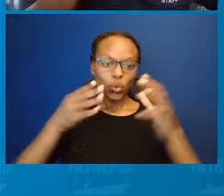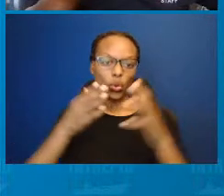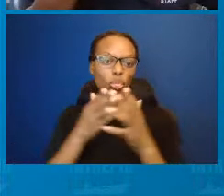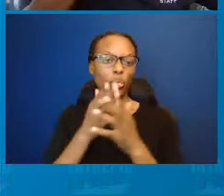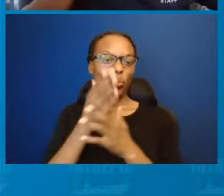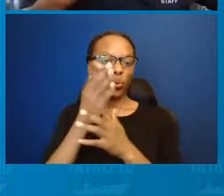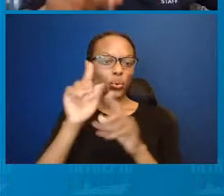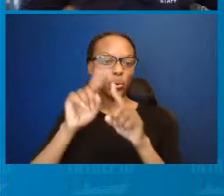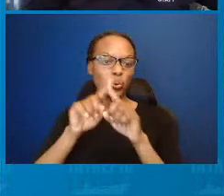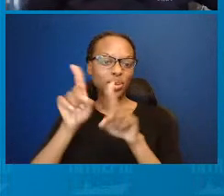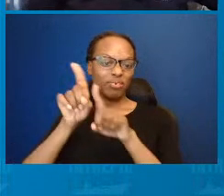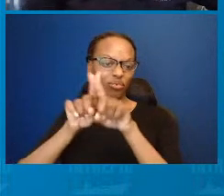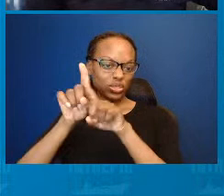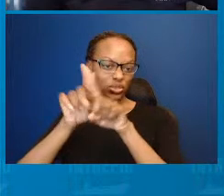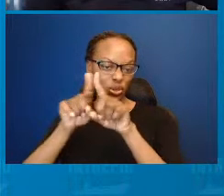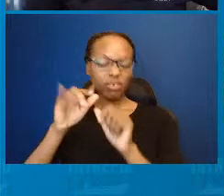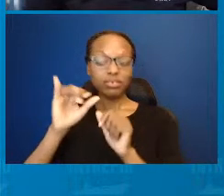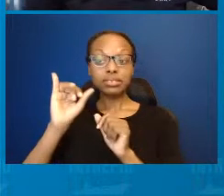about a month and a half,